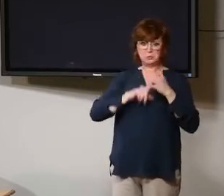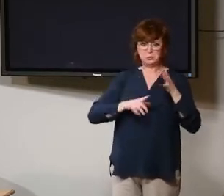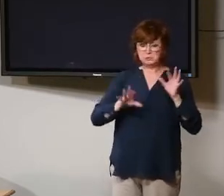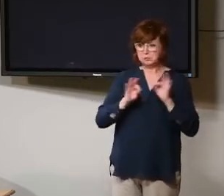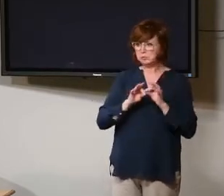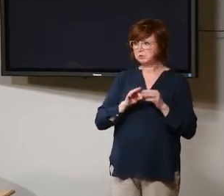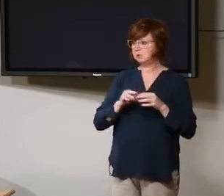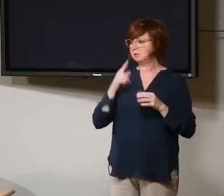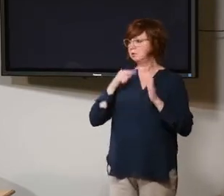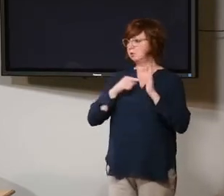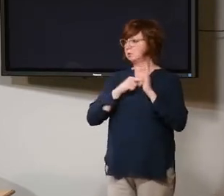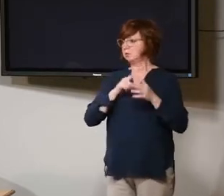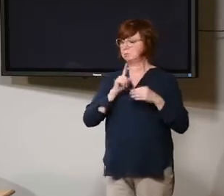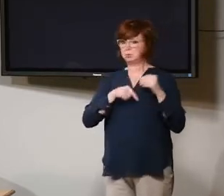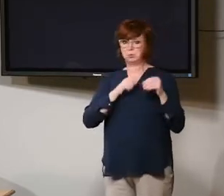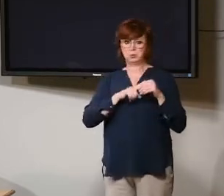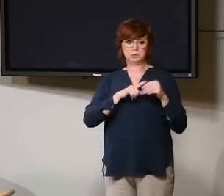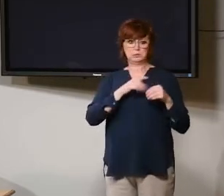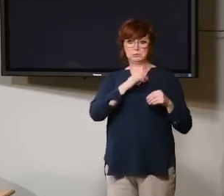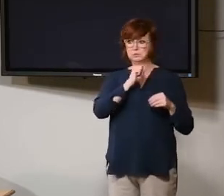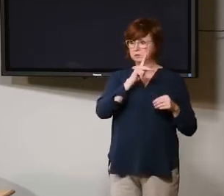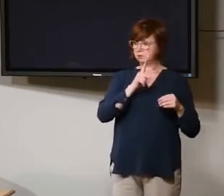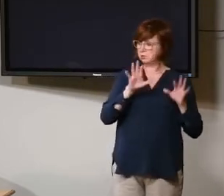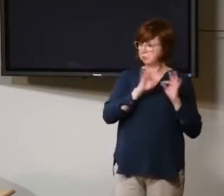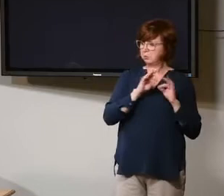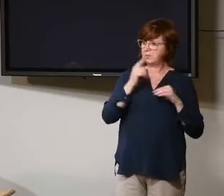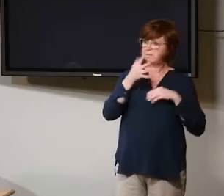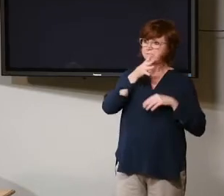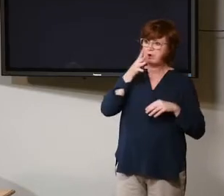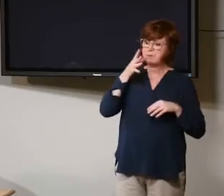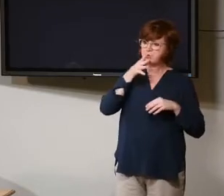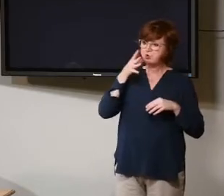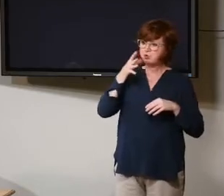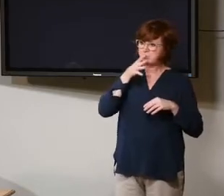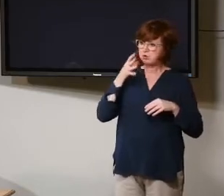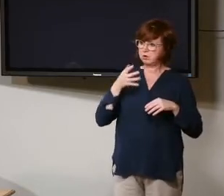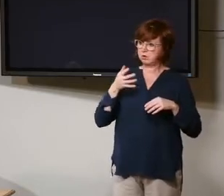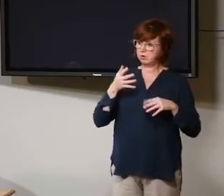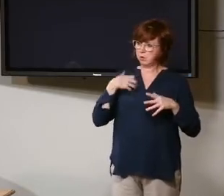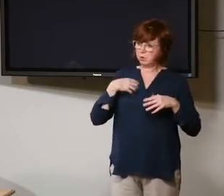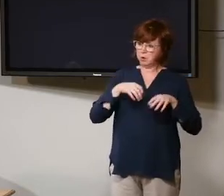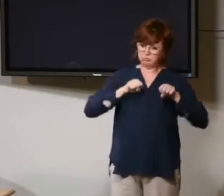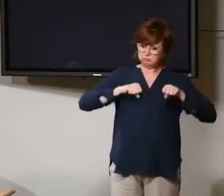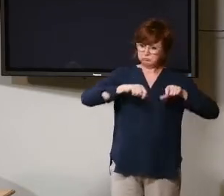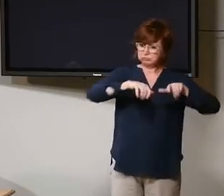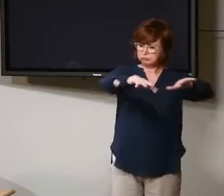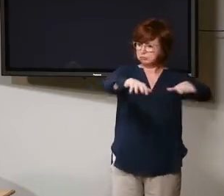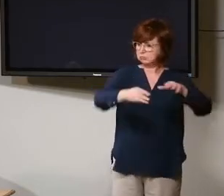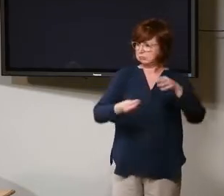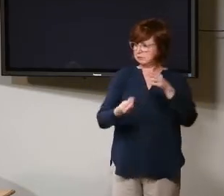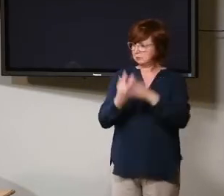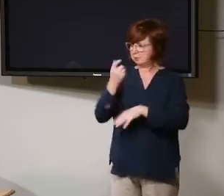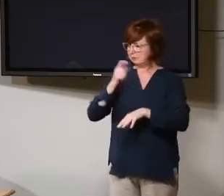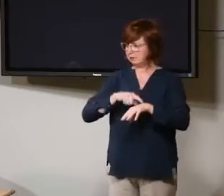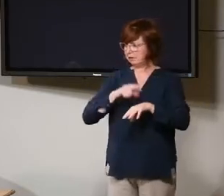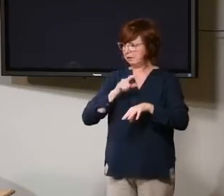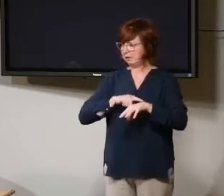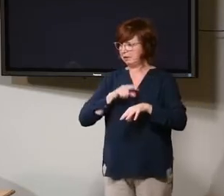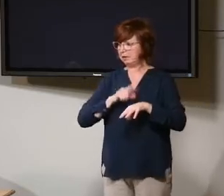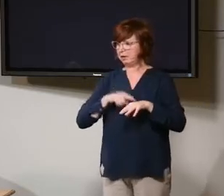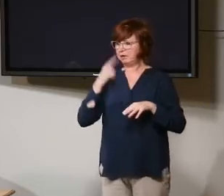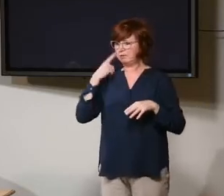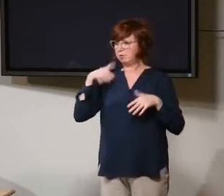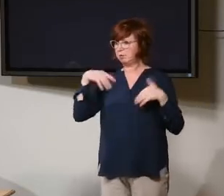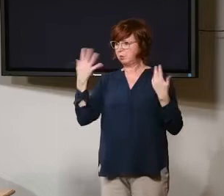for agriculture is still intact, so that we can get a crop in the ground this spring. That includes potash mines operating so